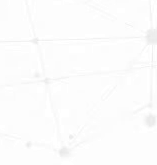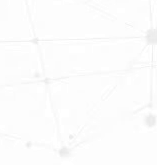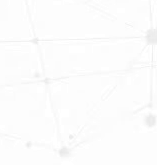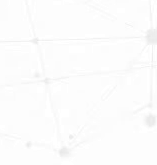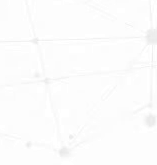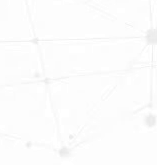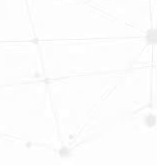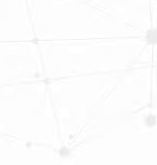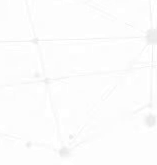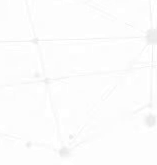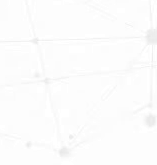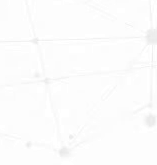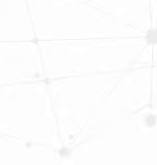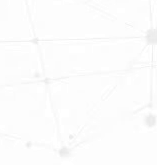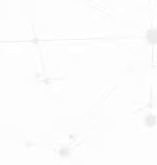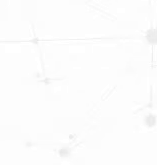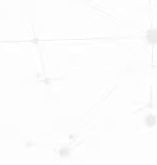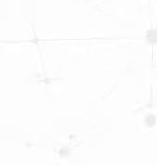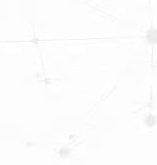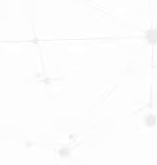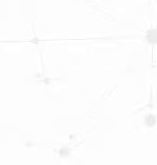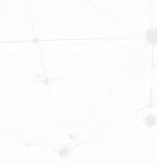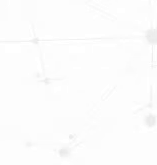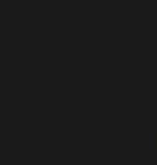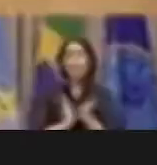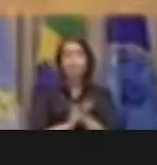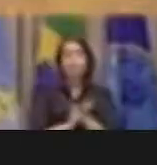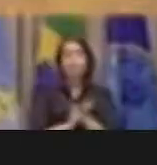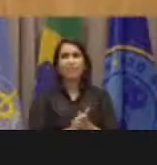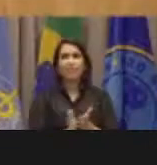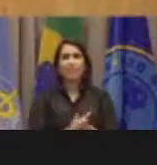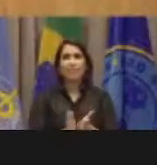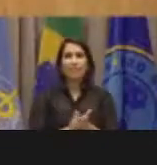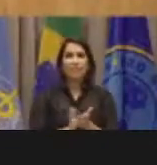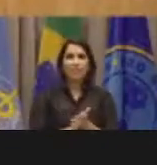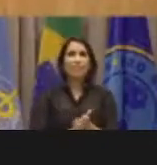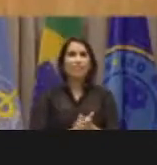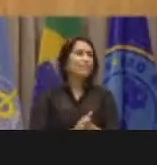if you wanted to discuss something. Thank you.